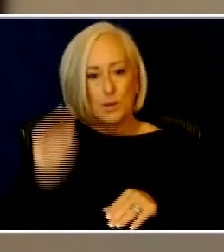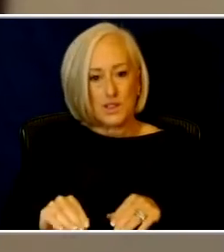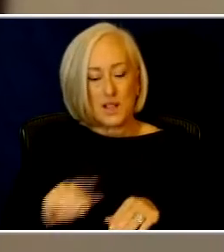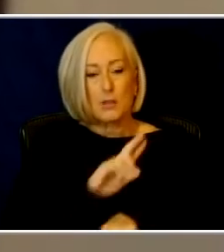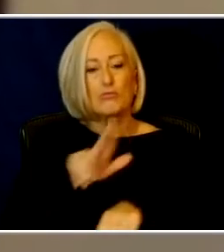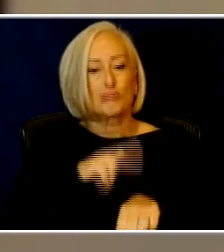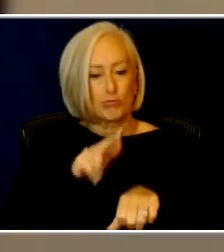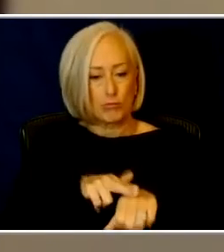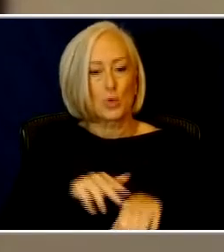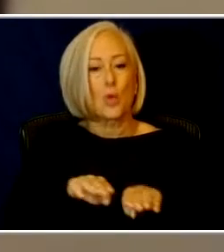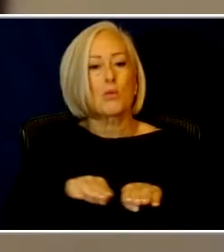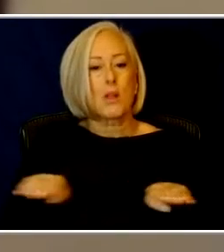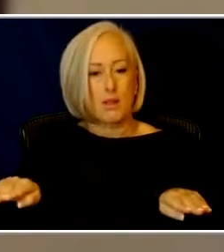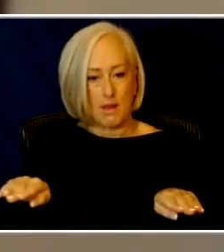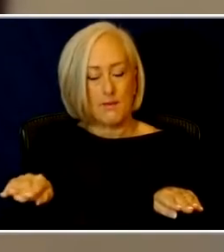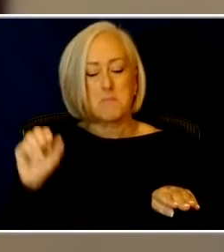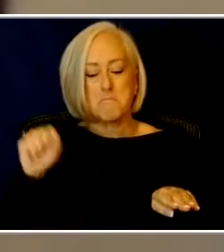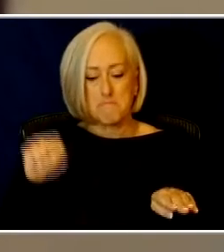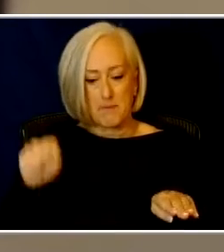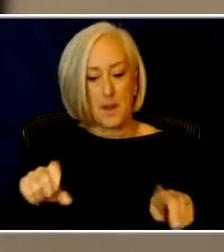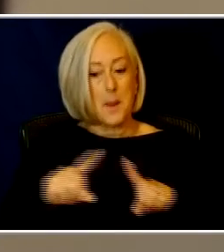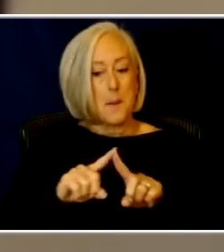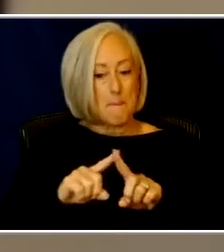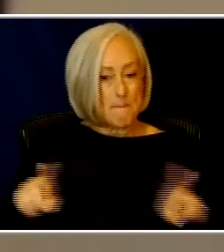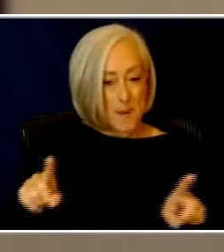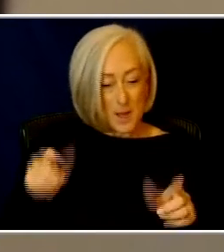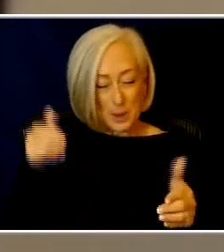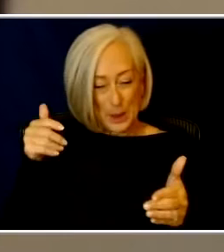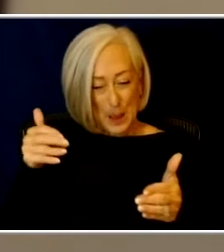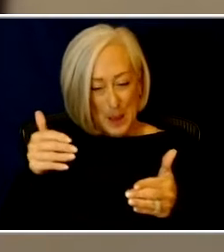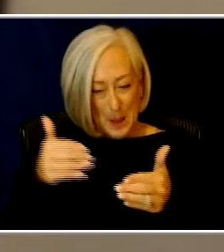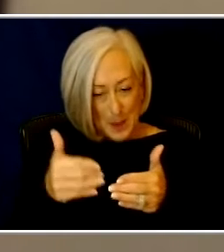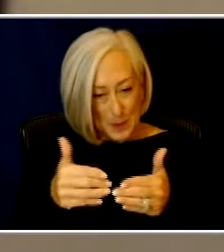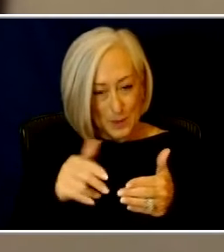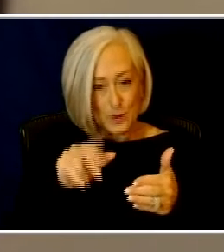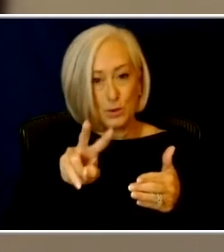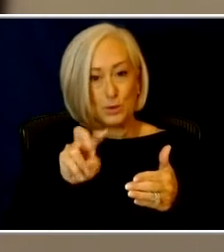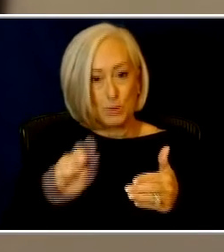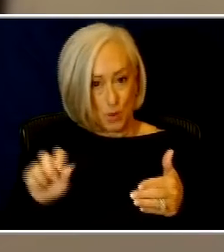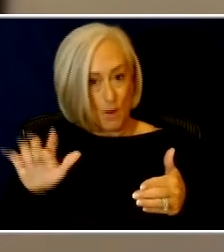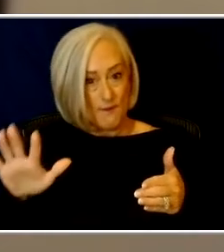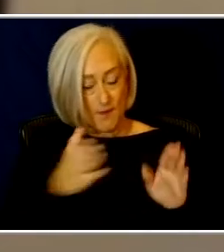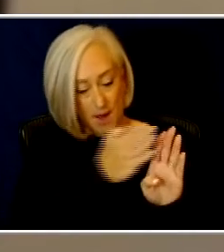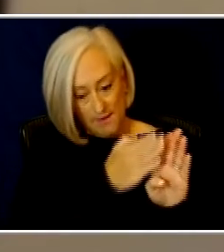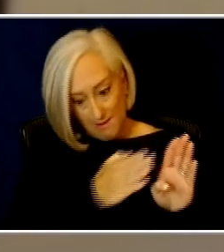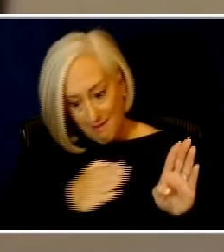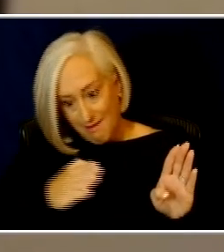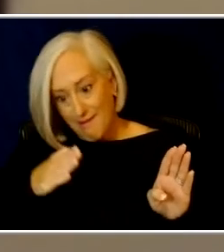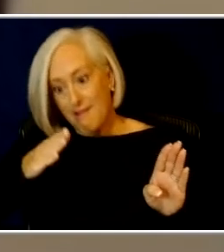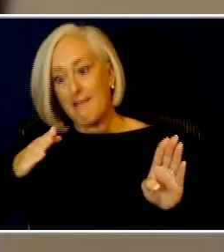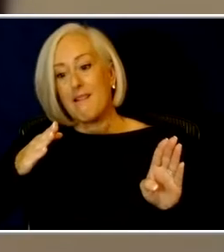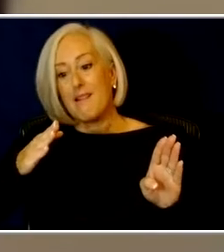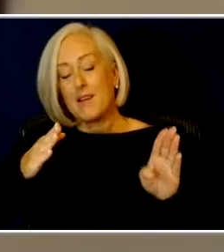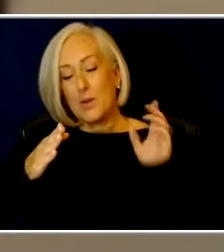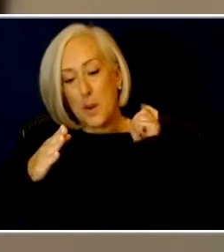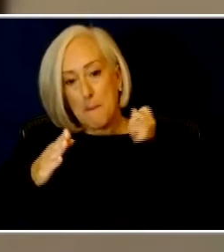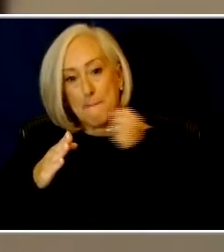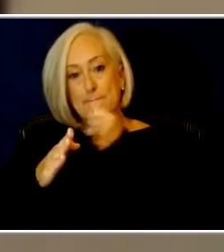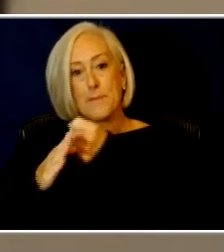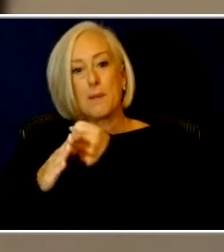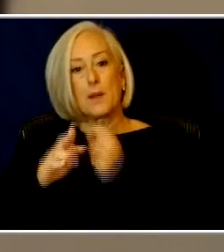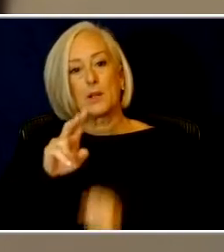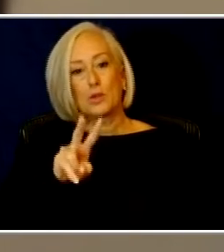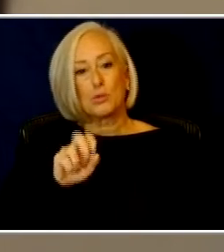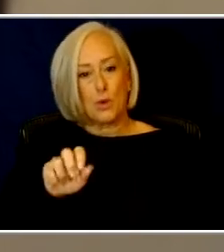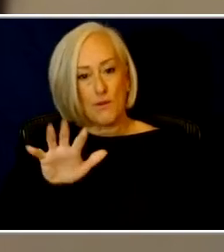level. But again, we're precariously close to that 2.5 level. And we know once we get to the 2.7,